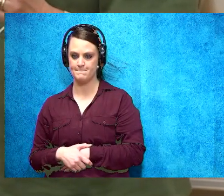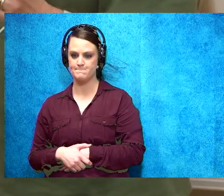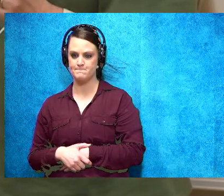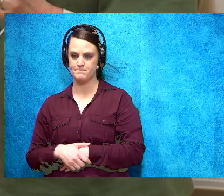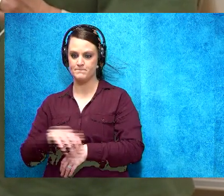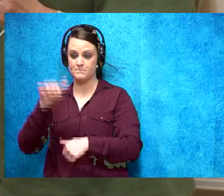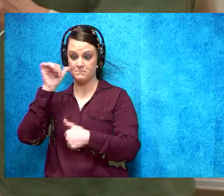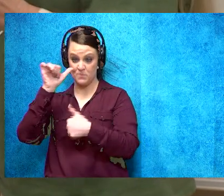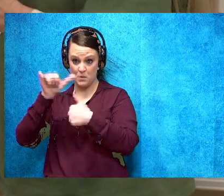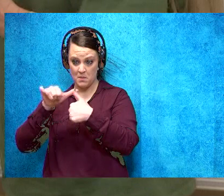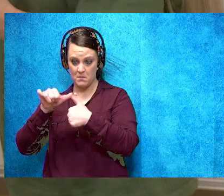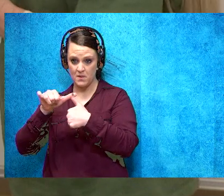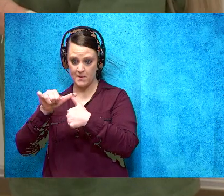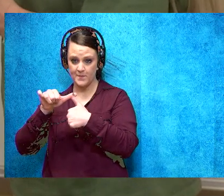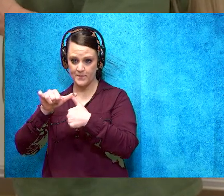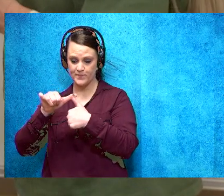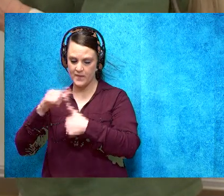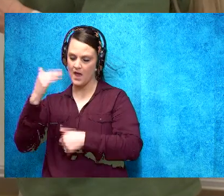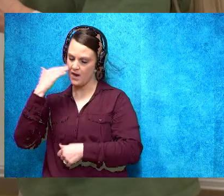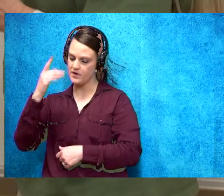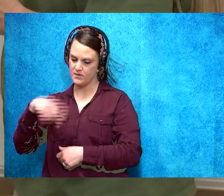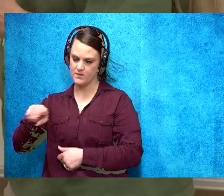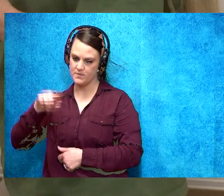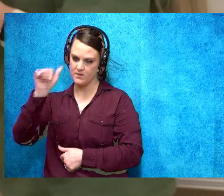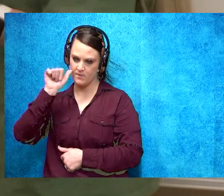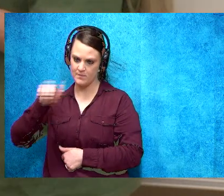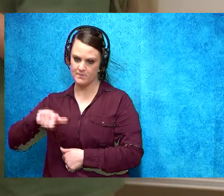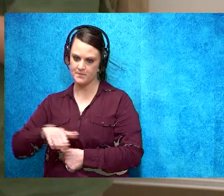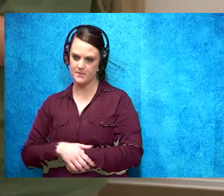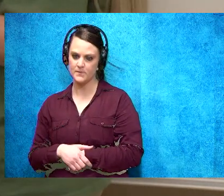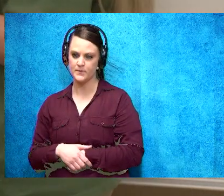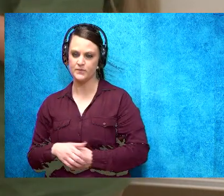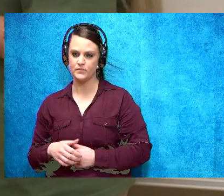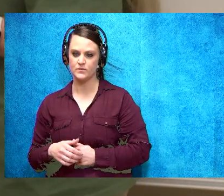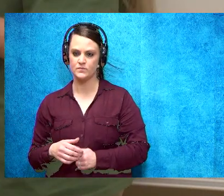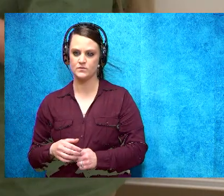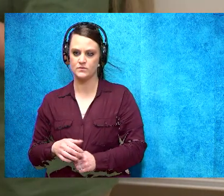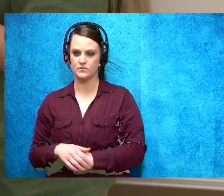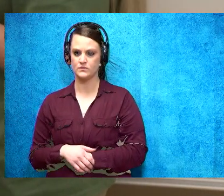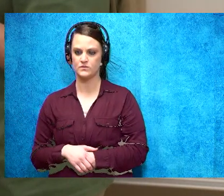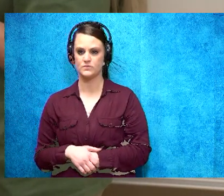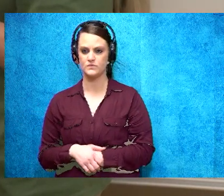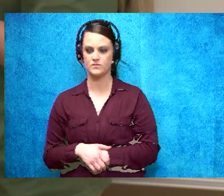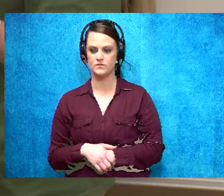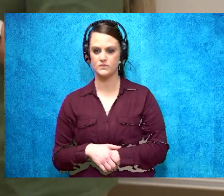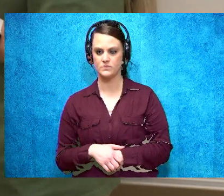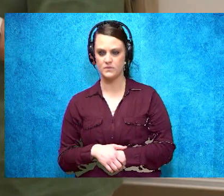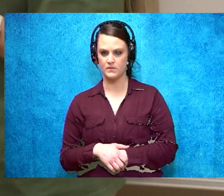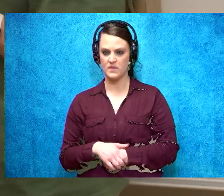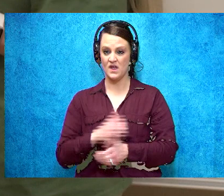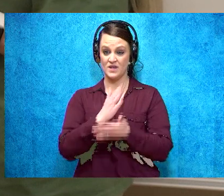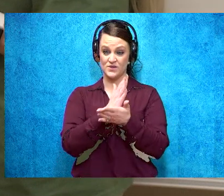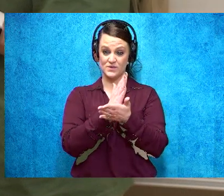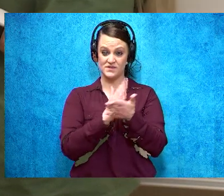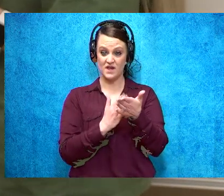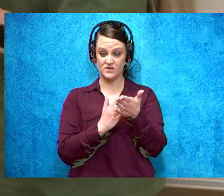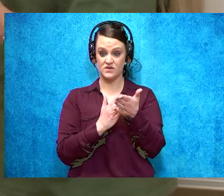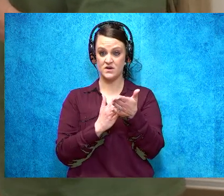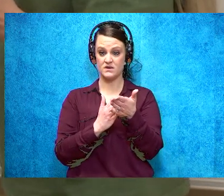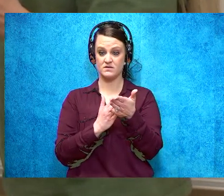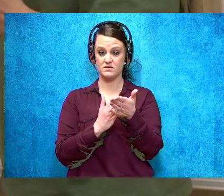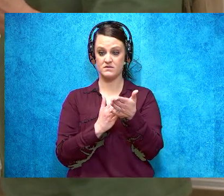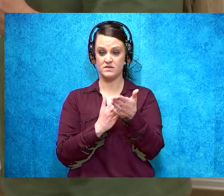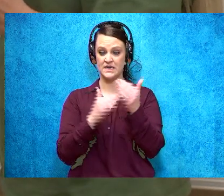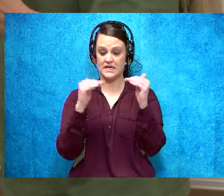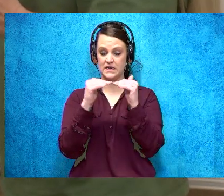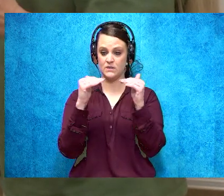Remember those steps? I know you do. So this section right here